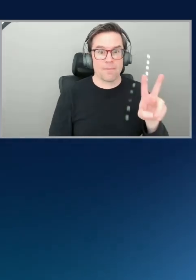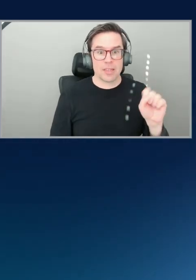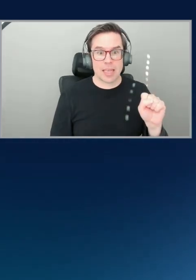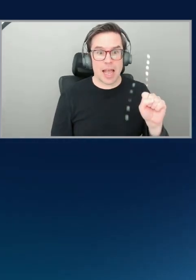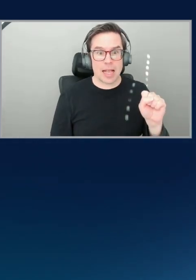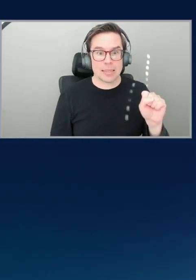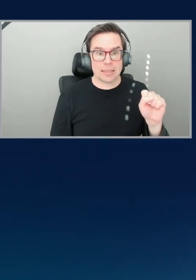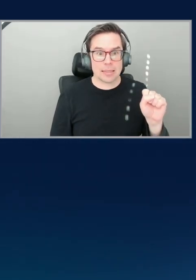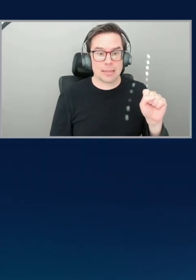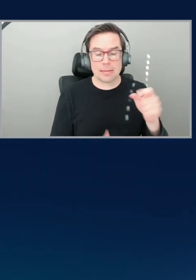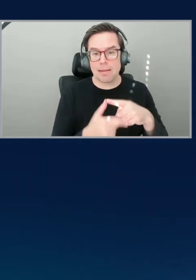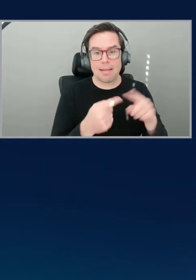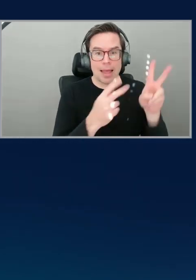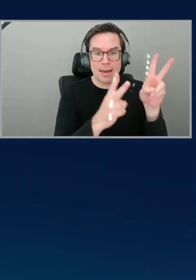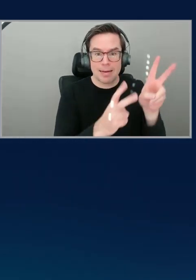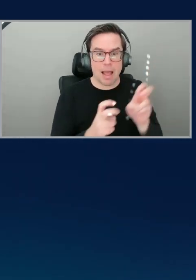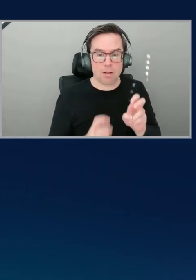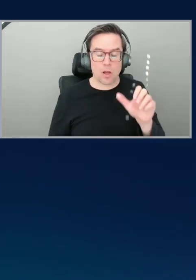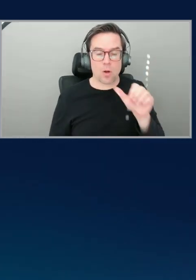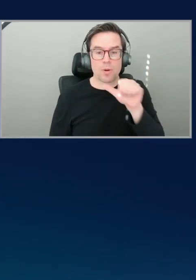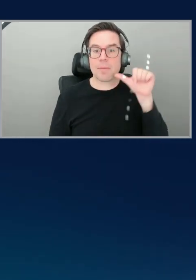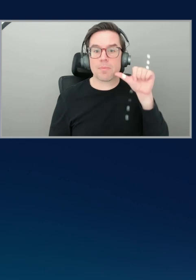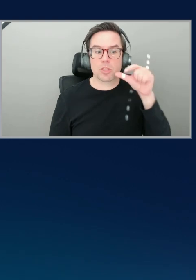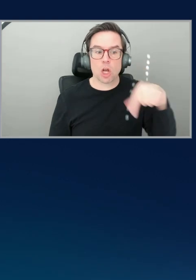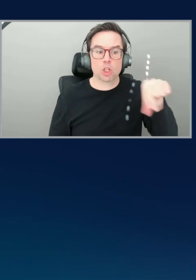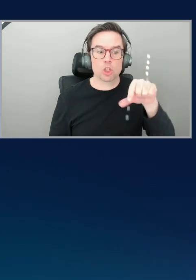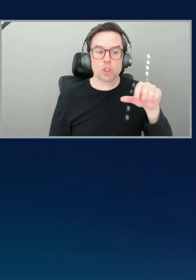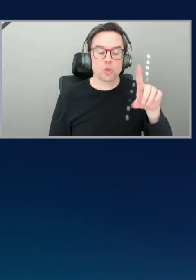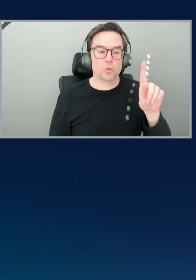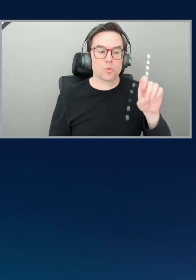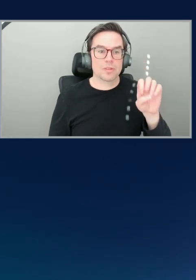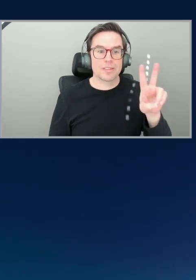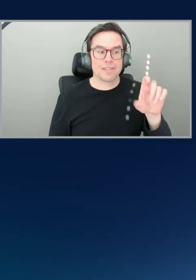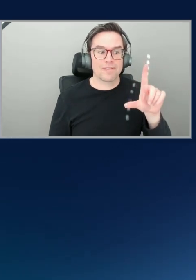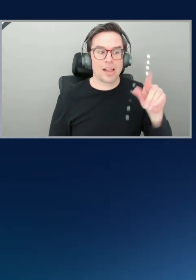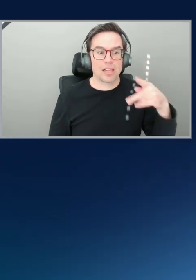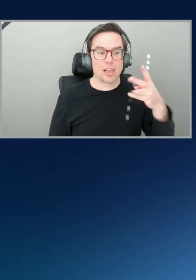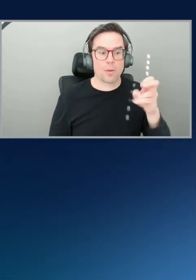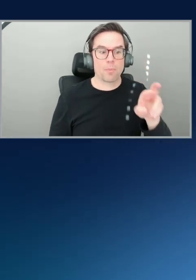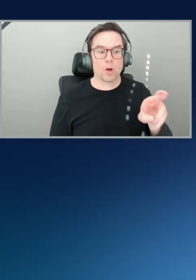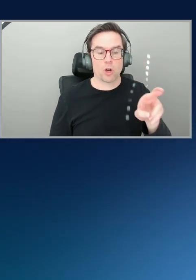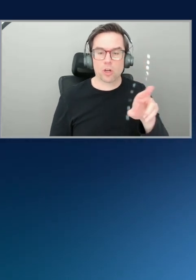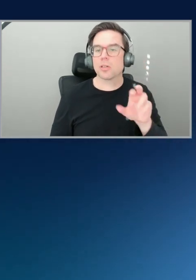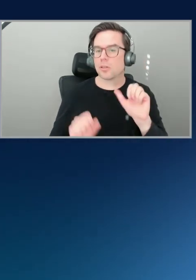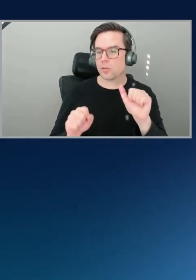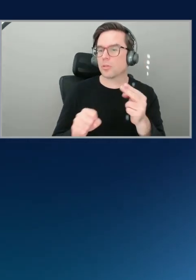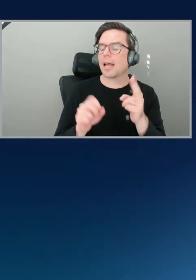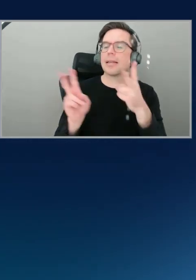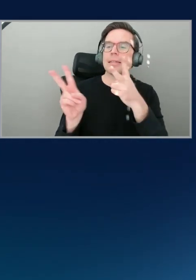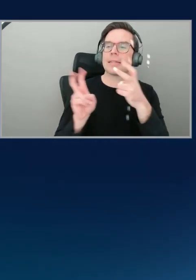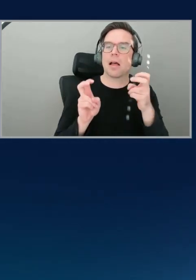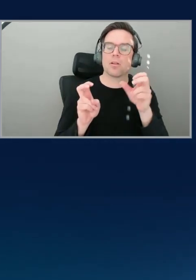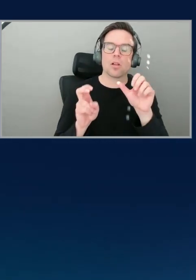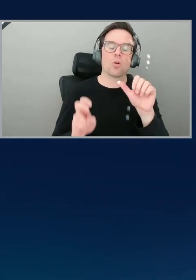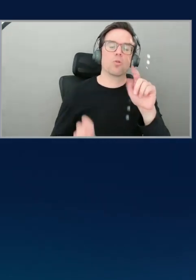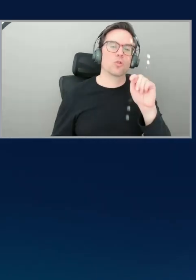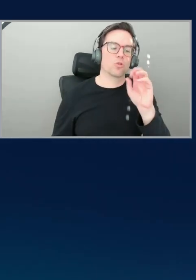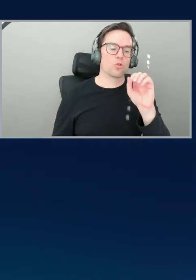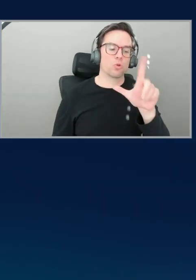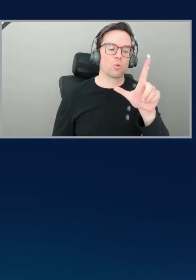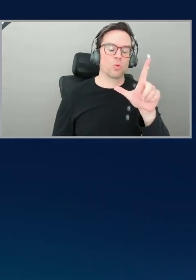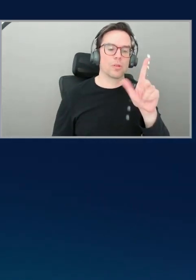Amazon Q Developer? Yeah, you can download the Amazon Q or AWS Toolkit with Amazon Q extension in Visual